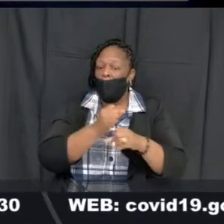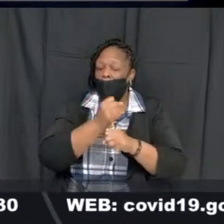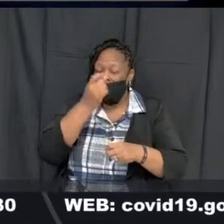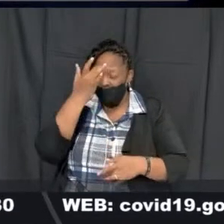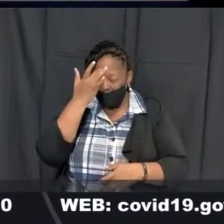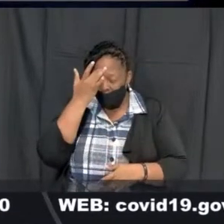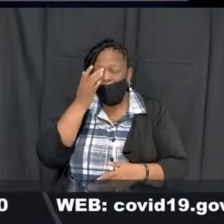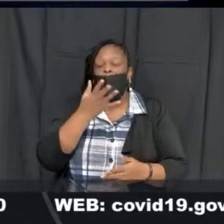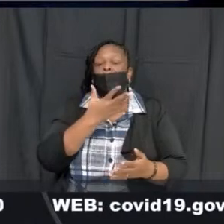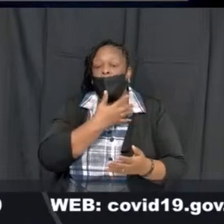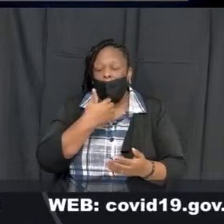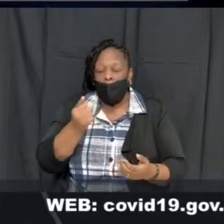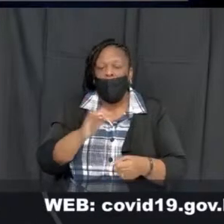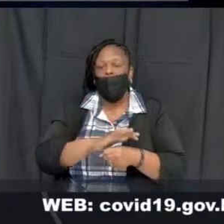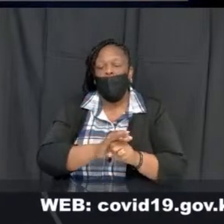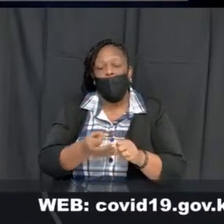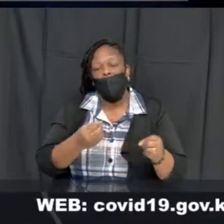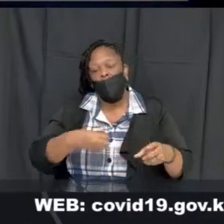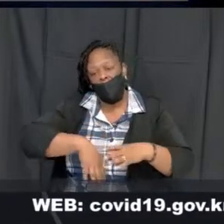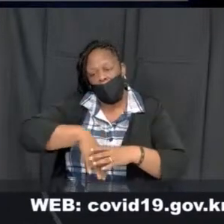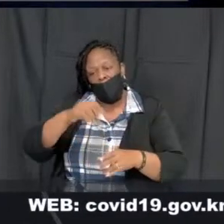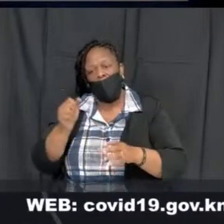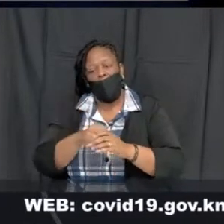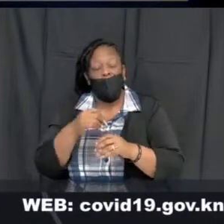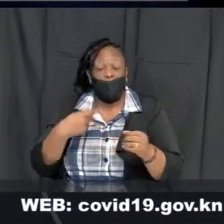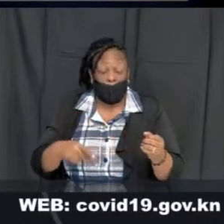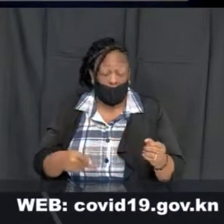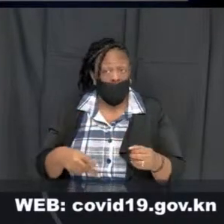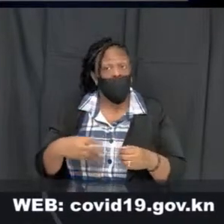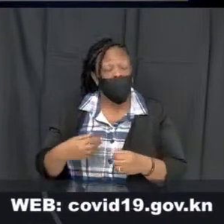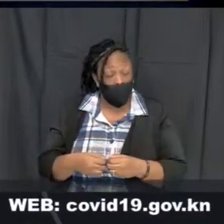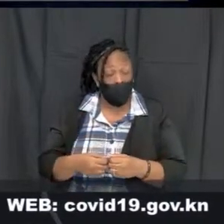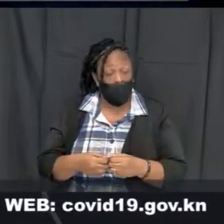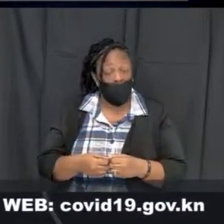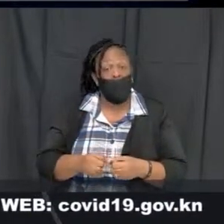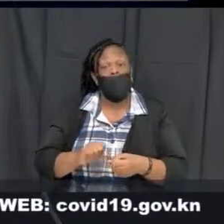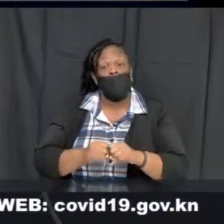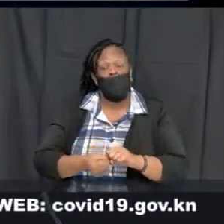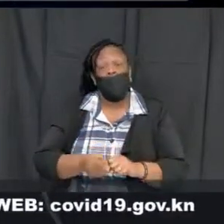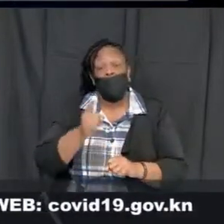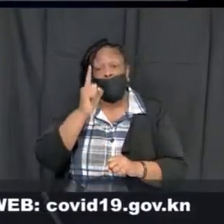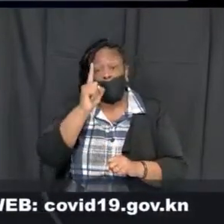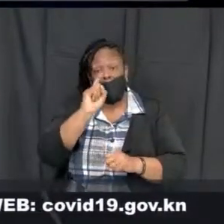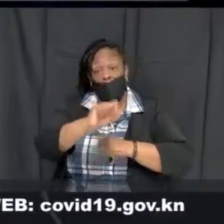put things in perspective. It's been 1 year this month since we closed our